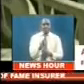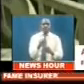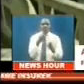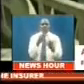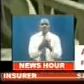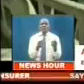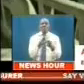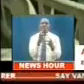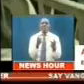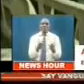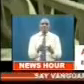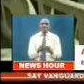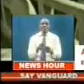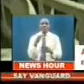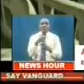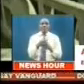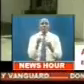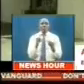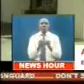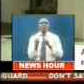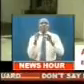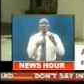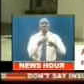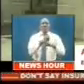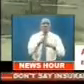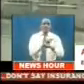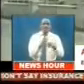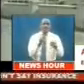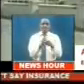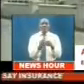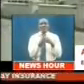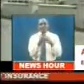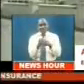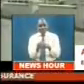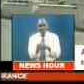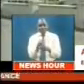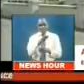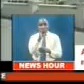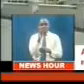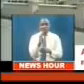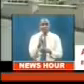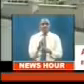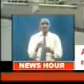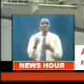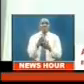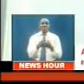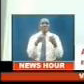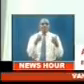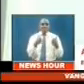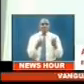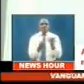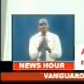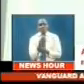preferred destination for foreign direct investment, and this has resulted in putting Benin's economy on the path of